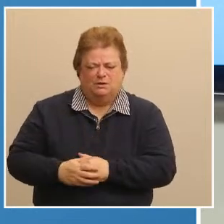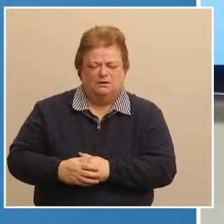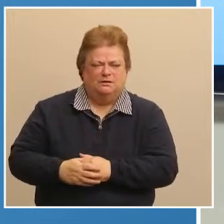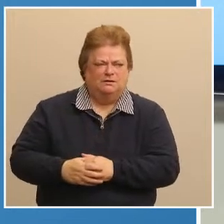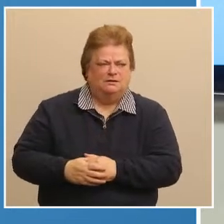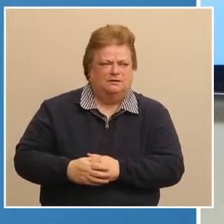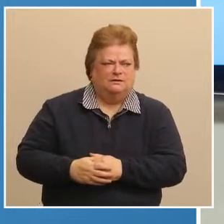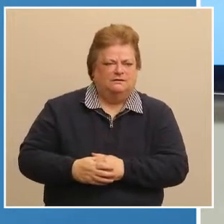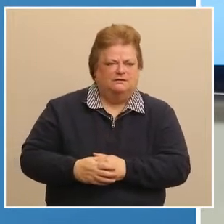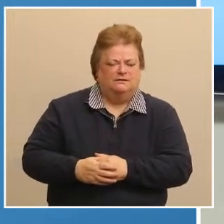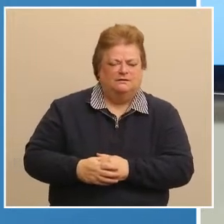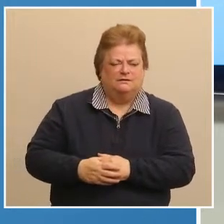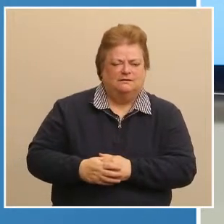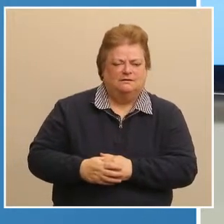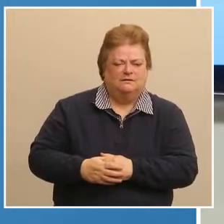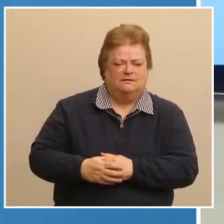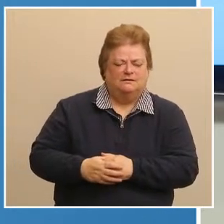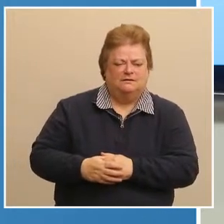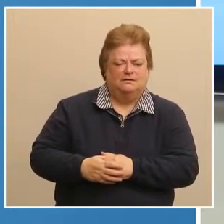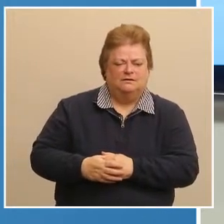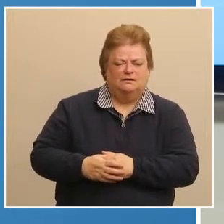challenges in sort of